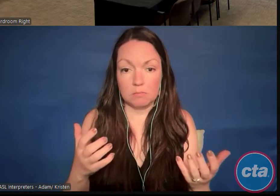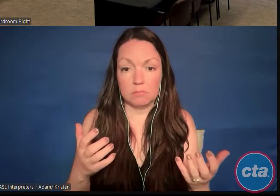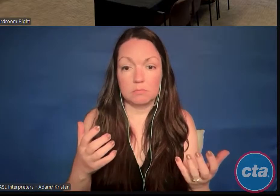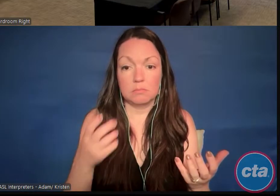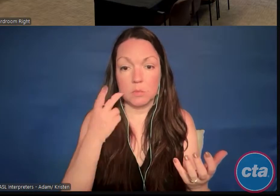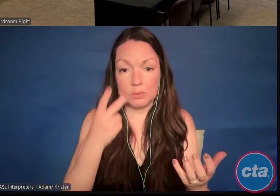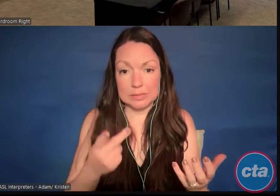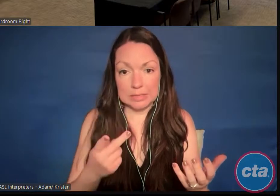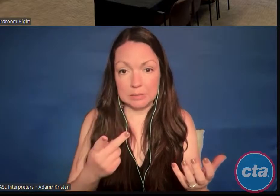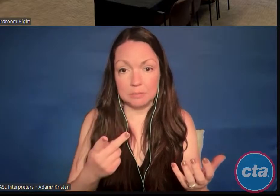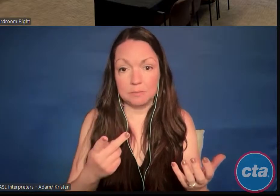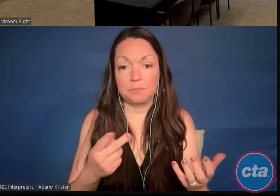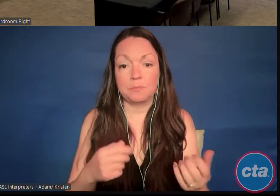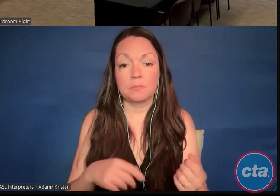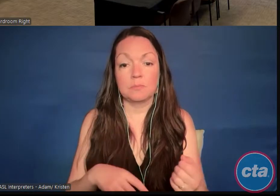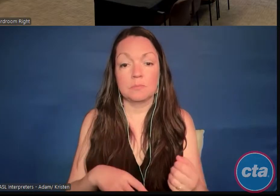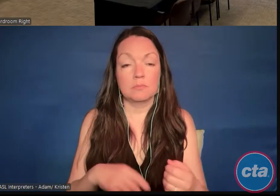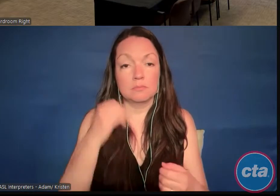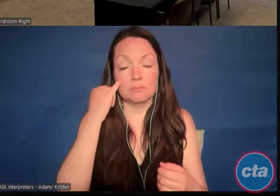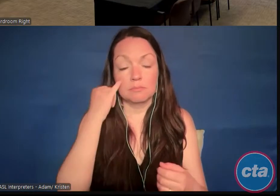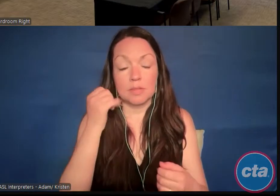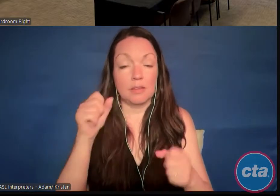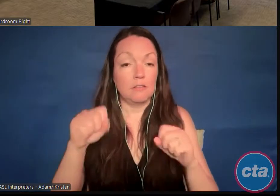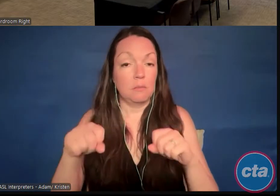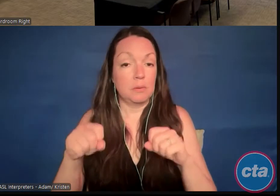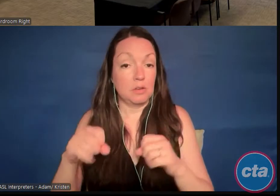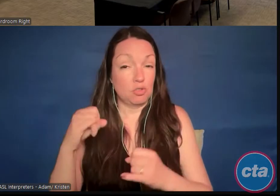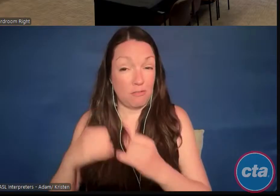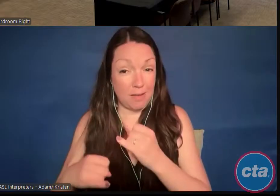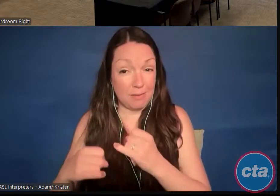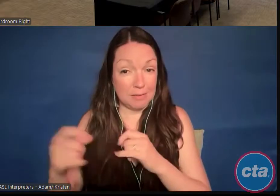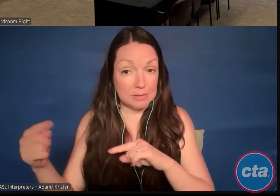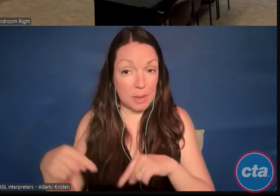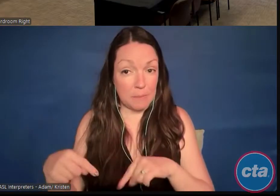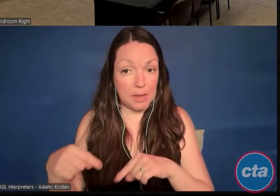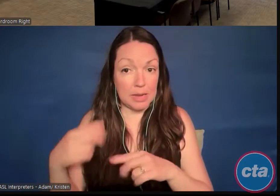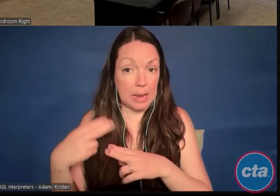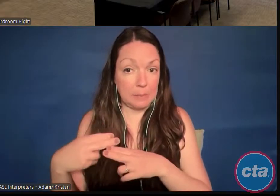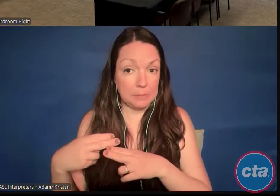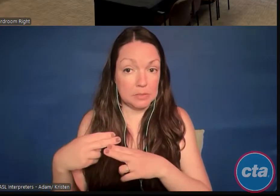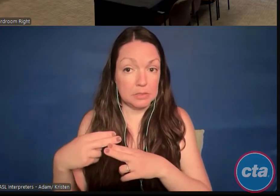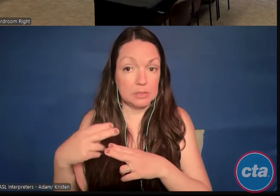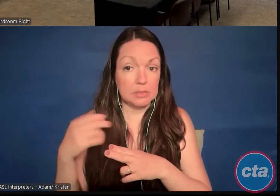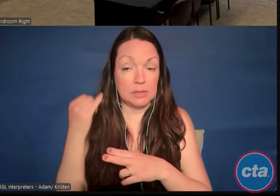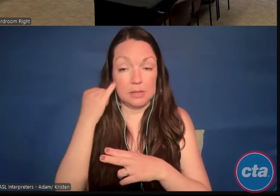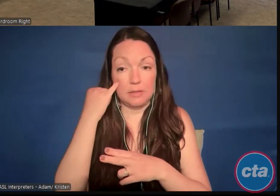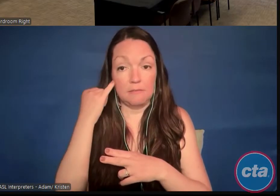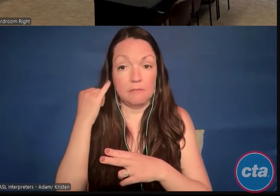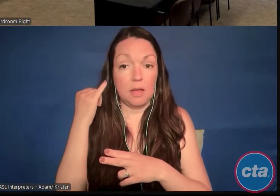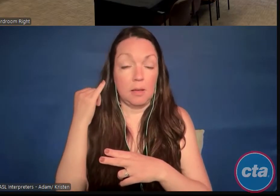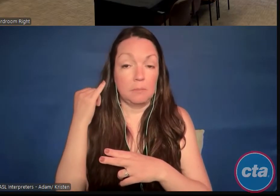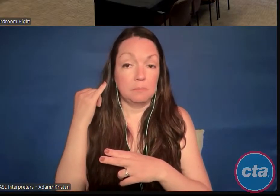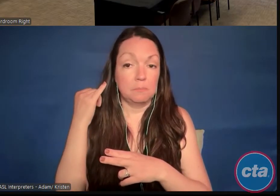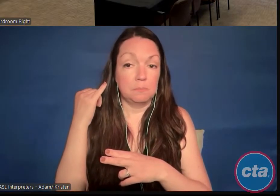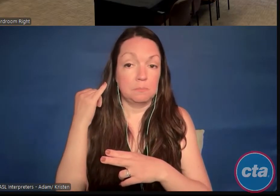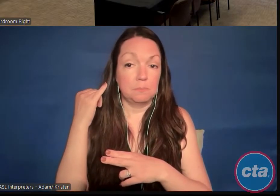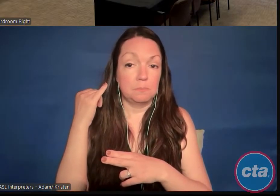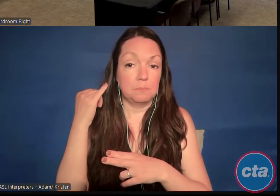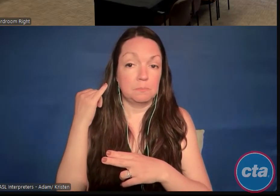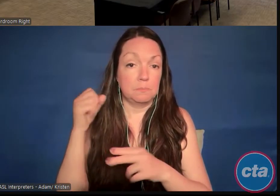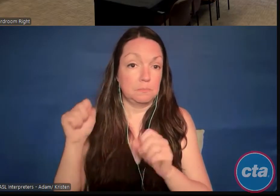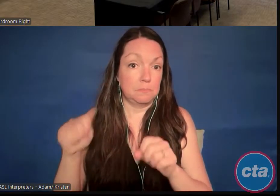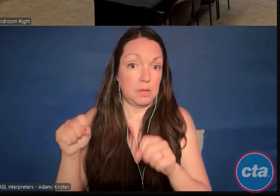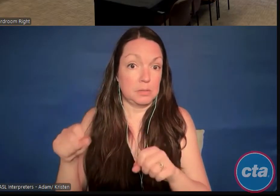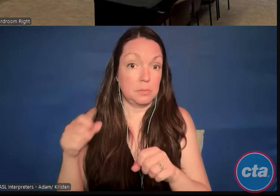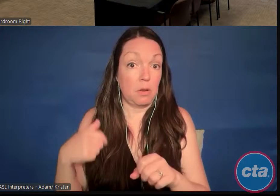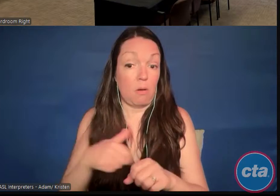like, if there's potential finalists coming and that are named, like if there's a possibility for